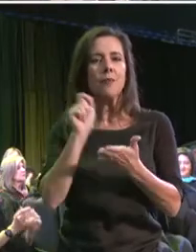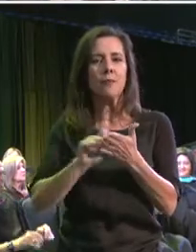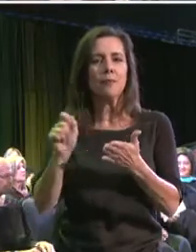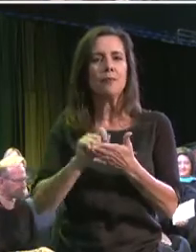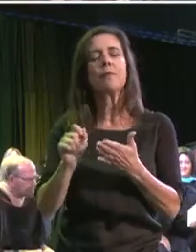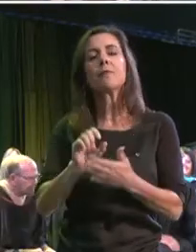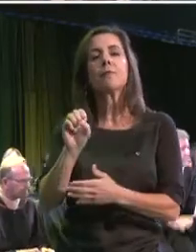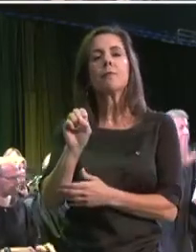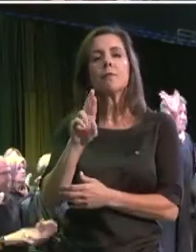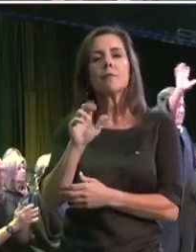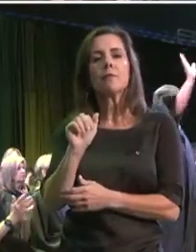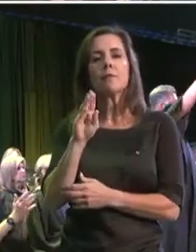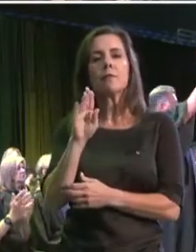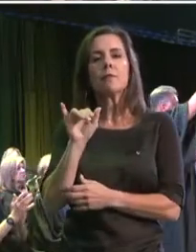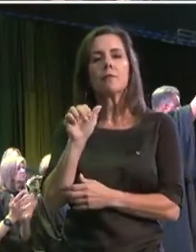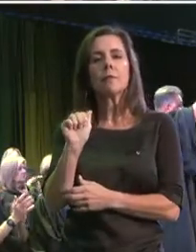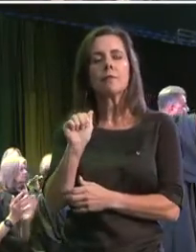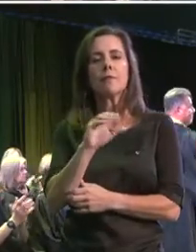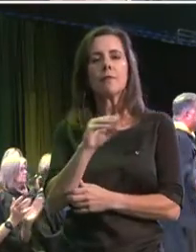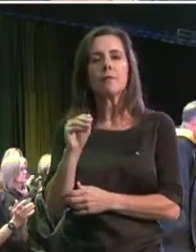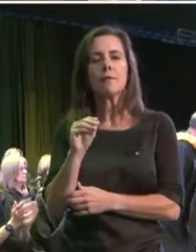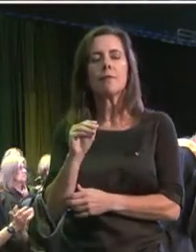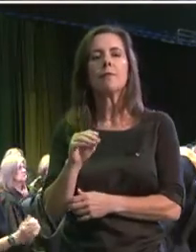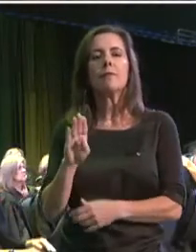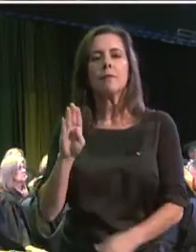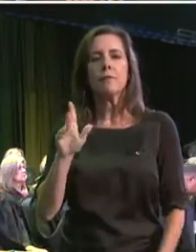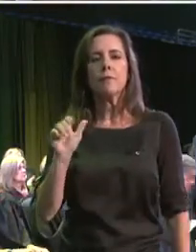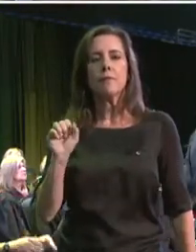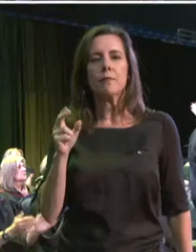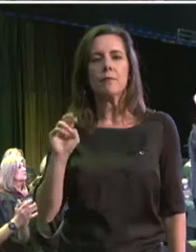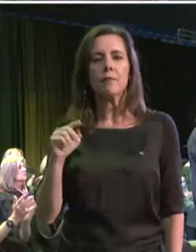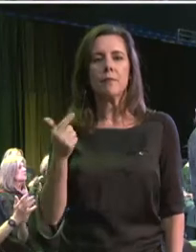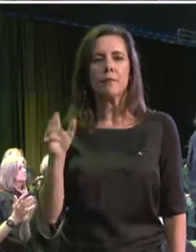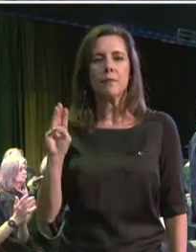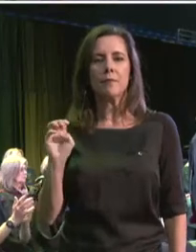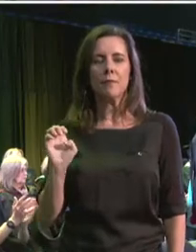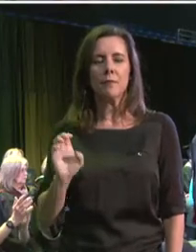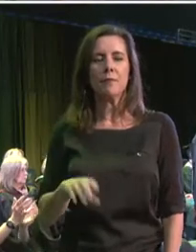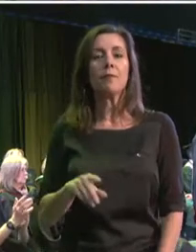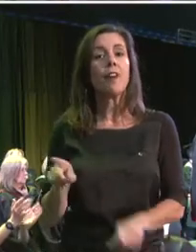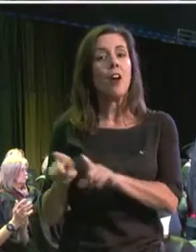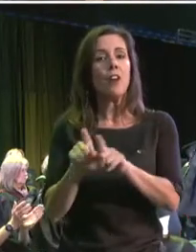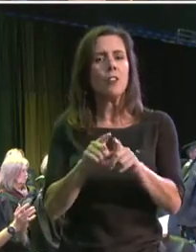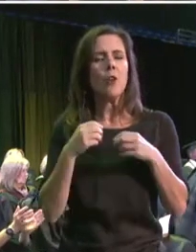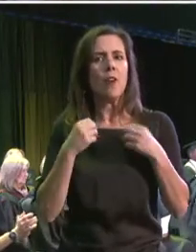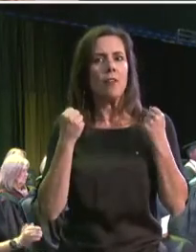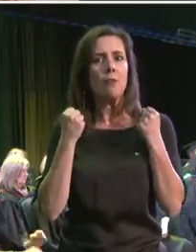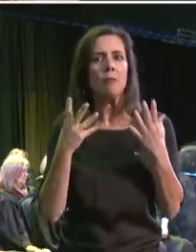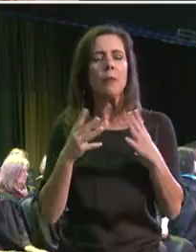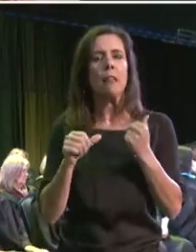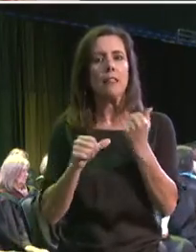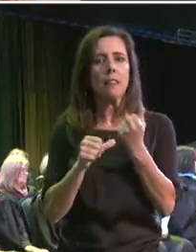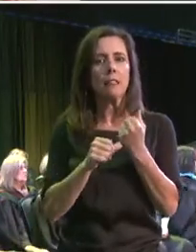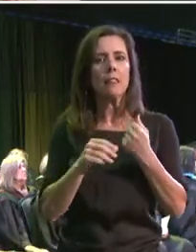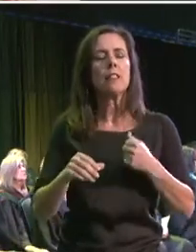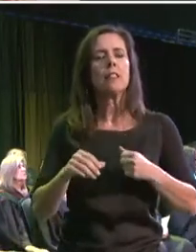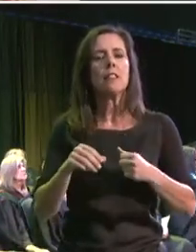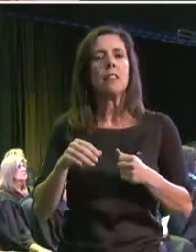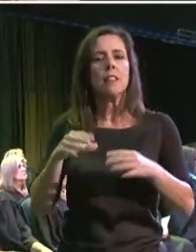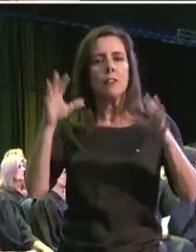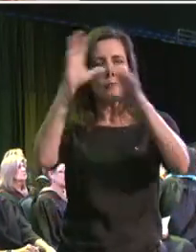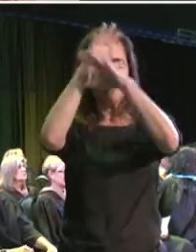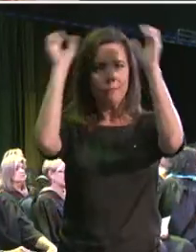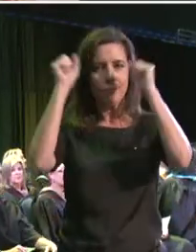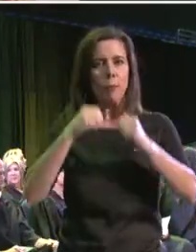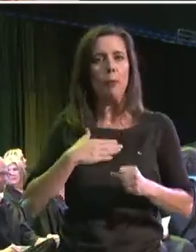Gilbert Sarabia, and Dr. Natalie Blazingame. Also, we have many of our assistant and associate